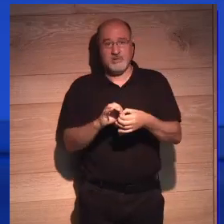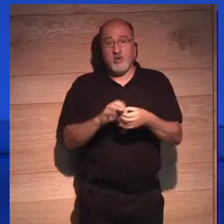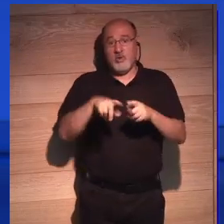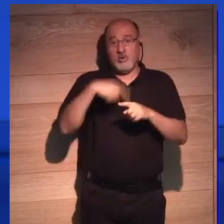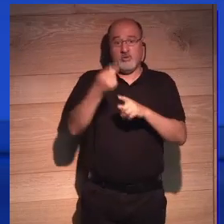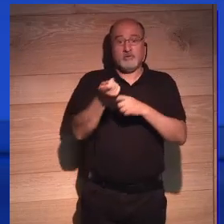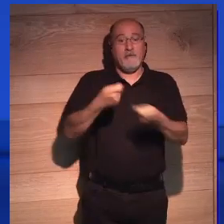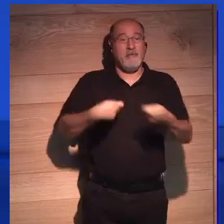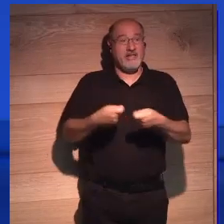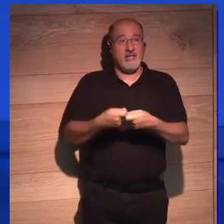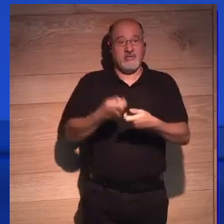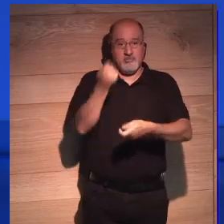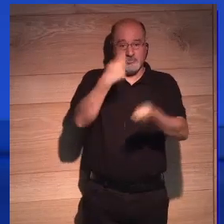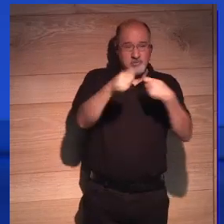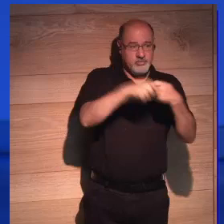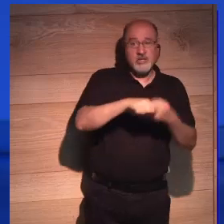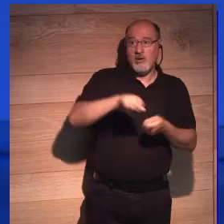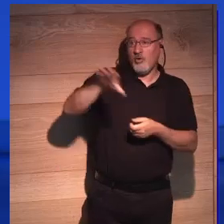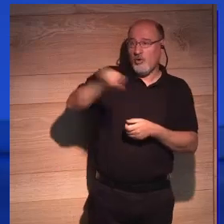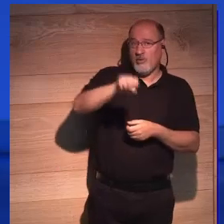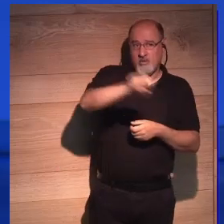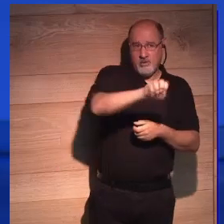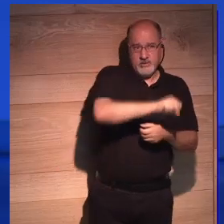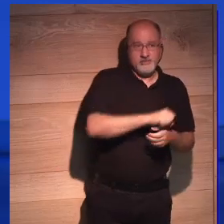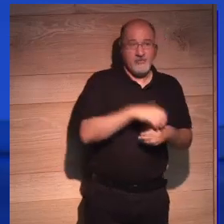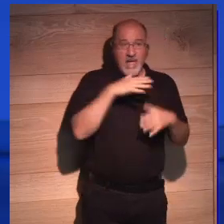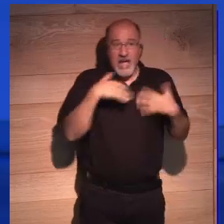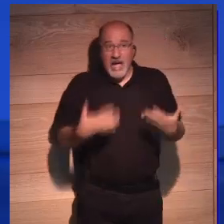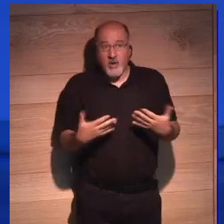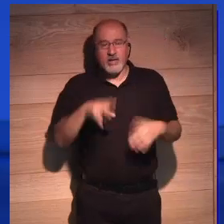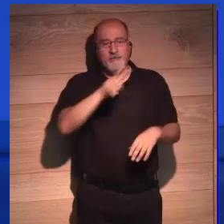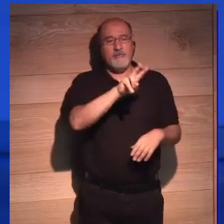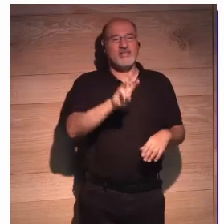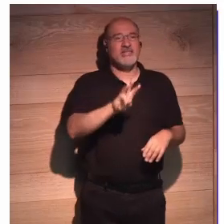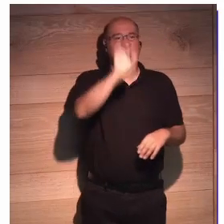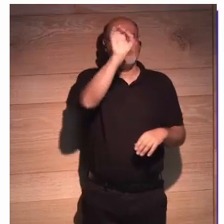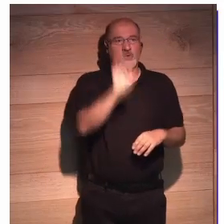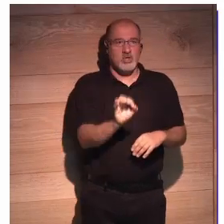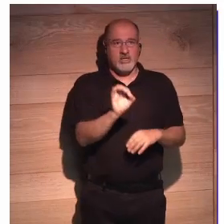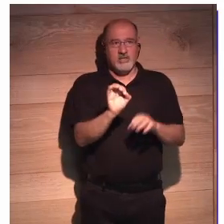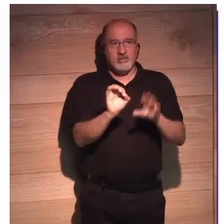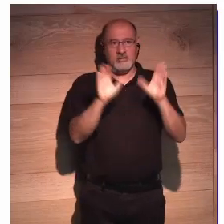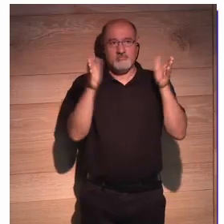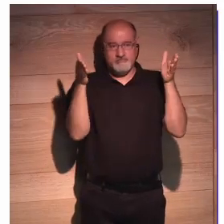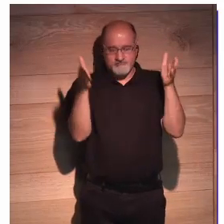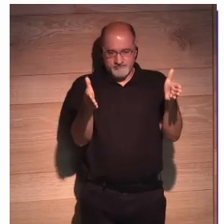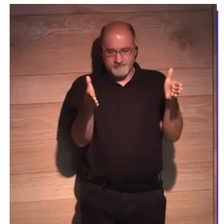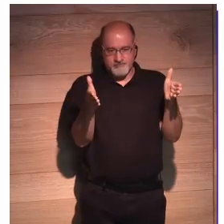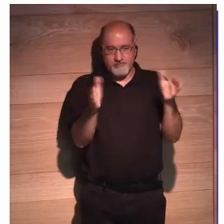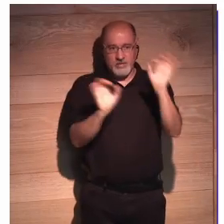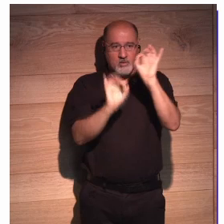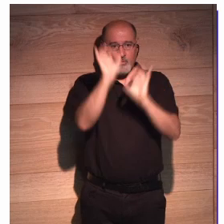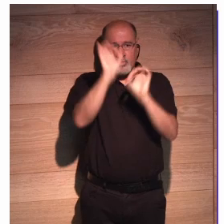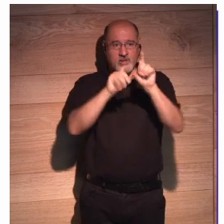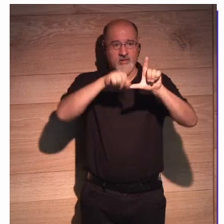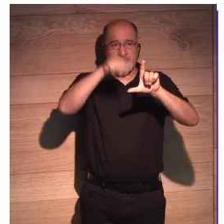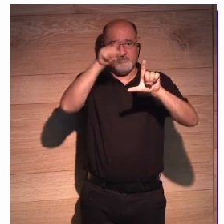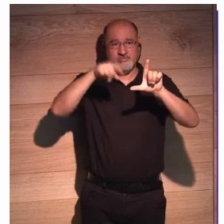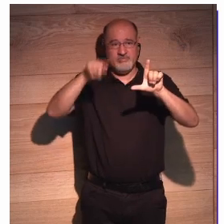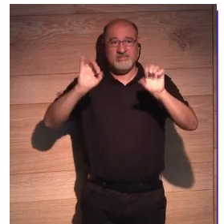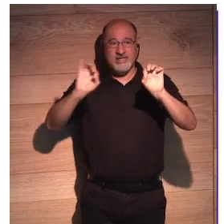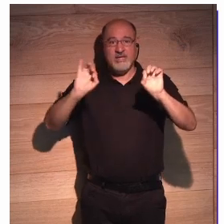the moment is that 23% of, this is UK, US figures, 23% of people in the